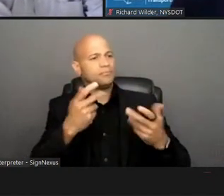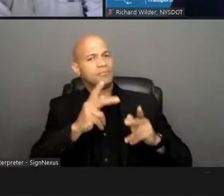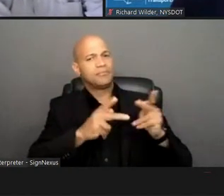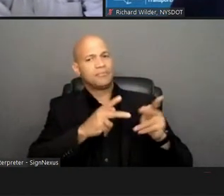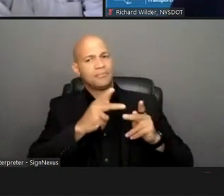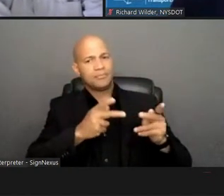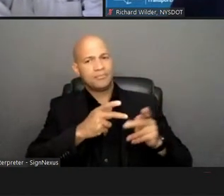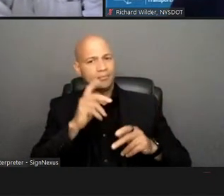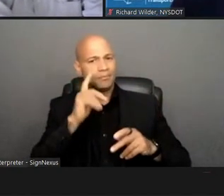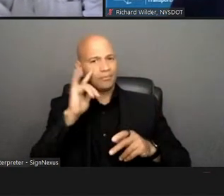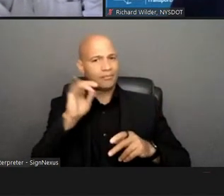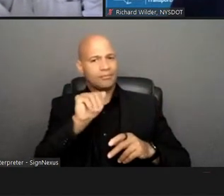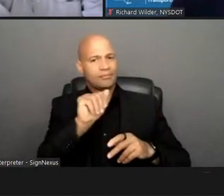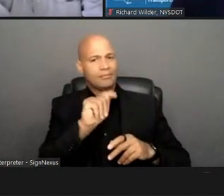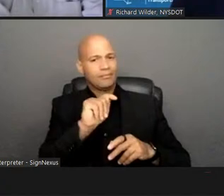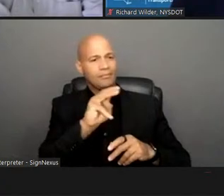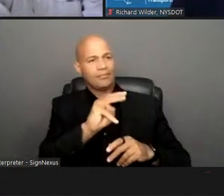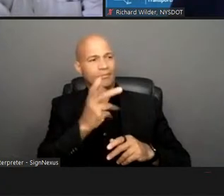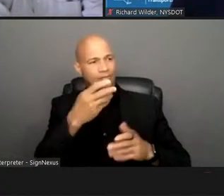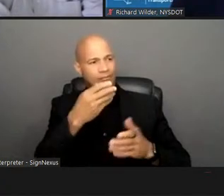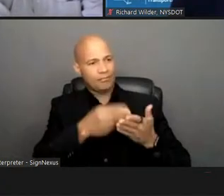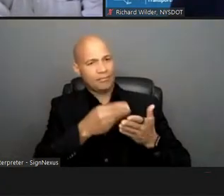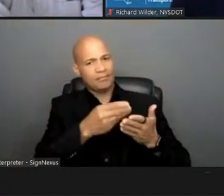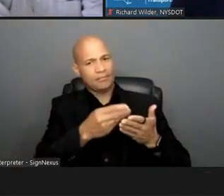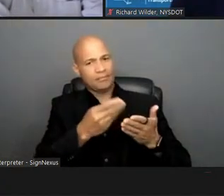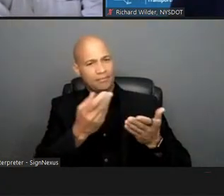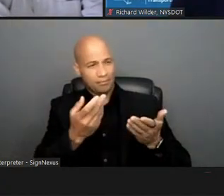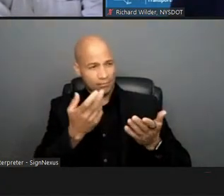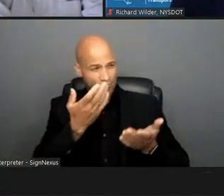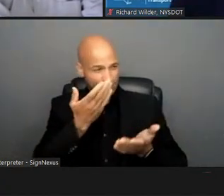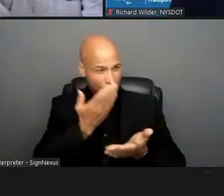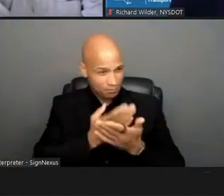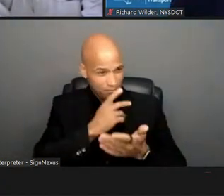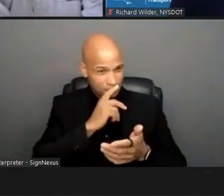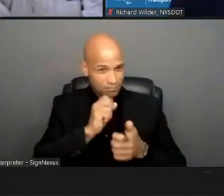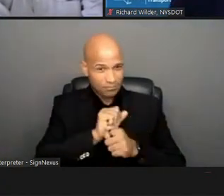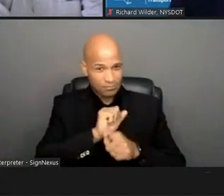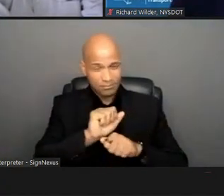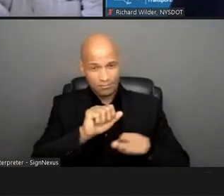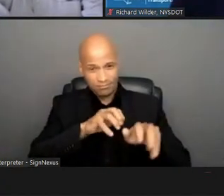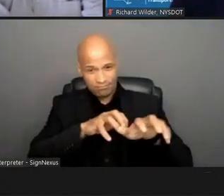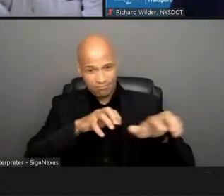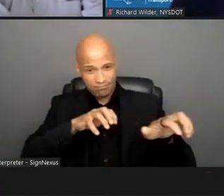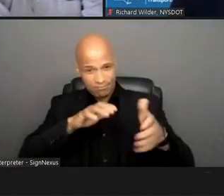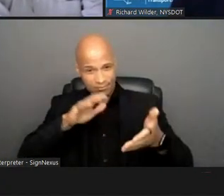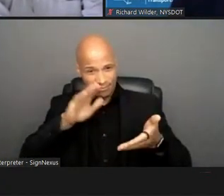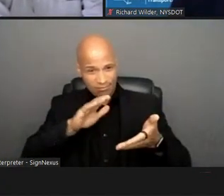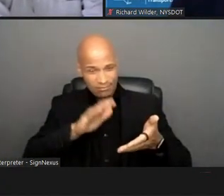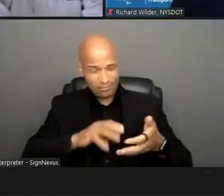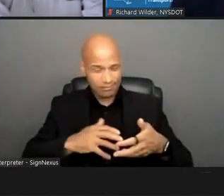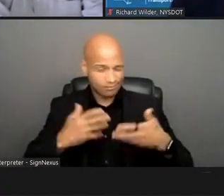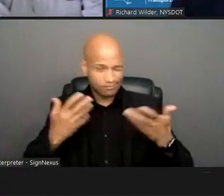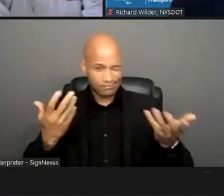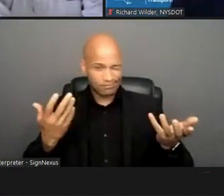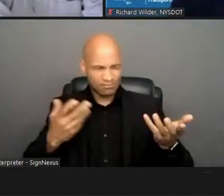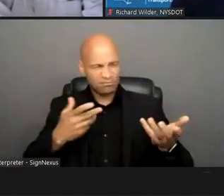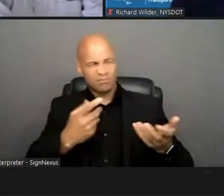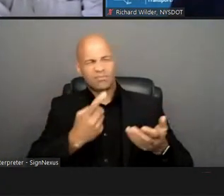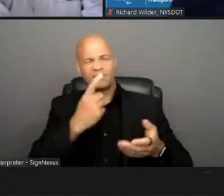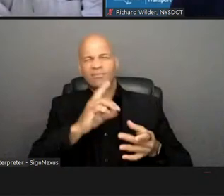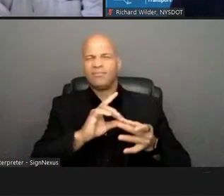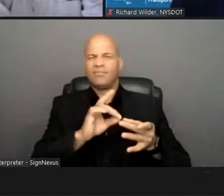money and there's no proof that this will reduce congestion in London they say it's reduced to 20